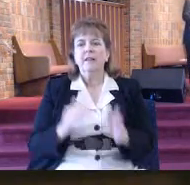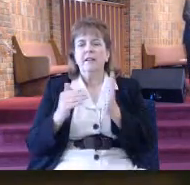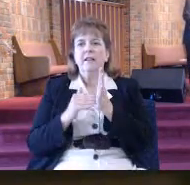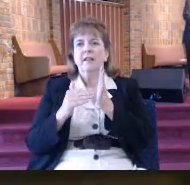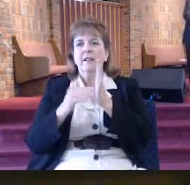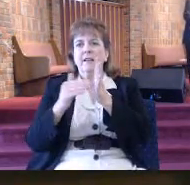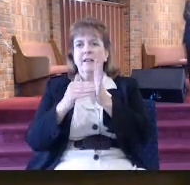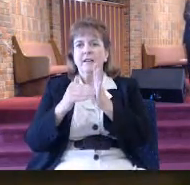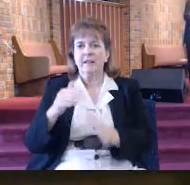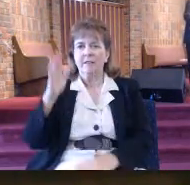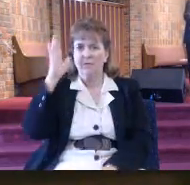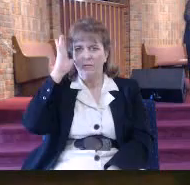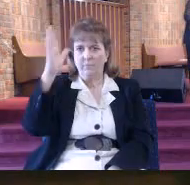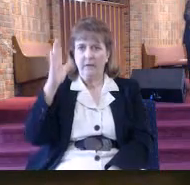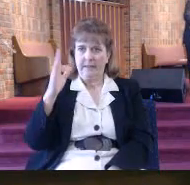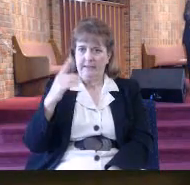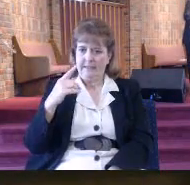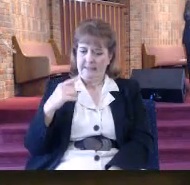and do likewise.